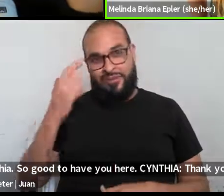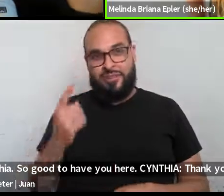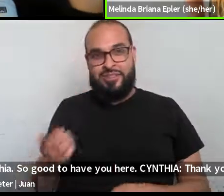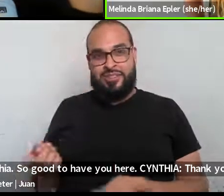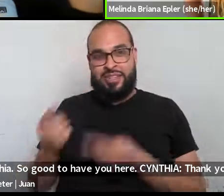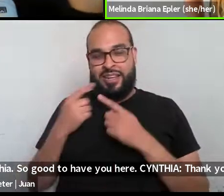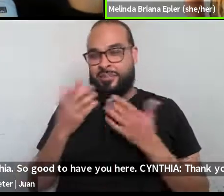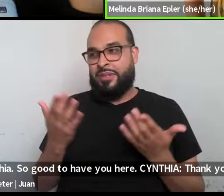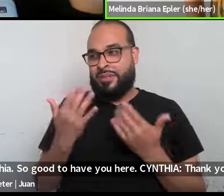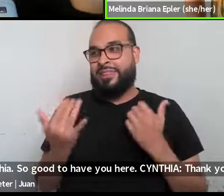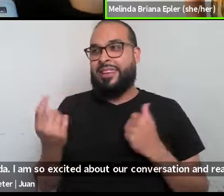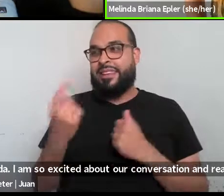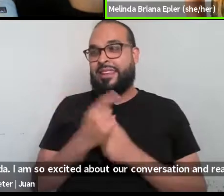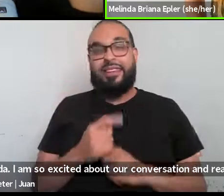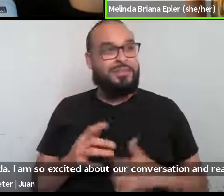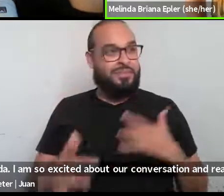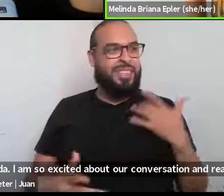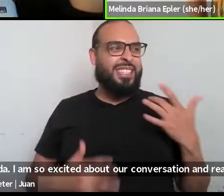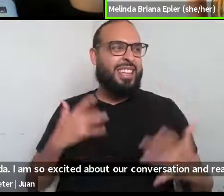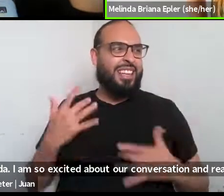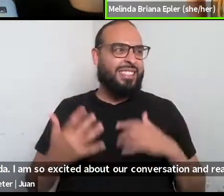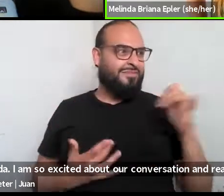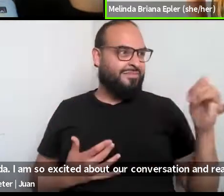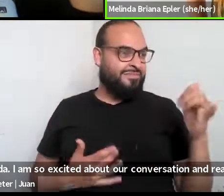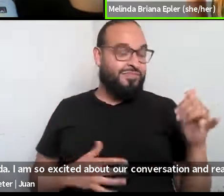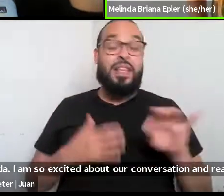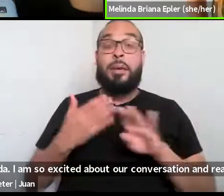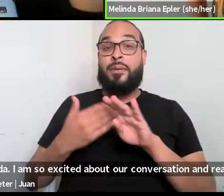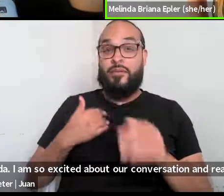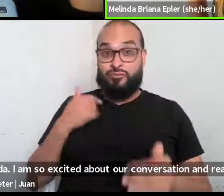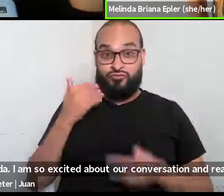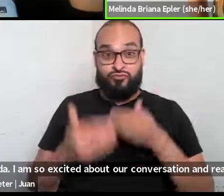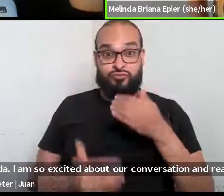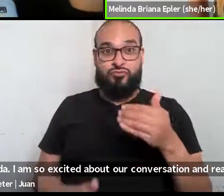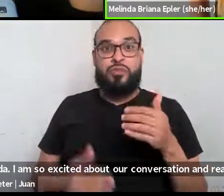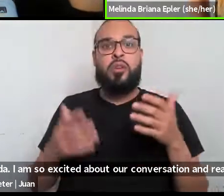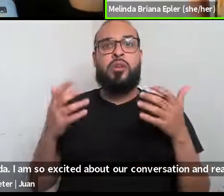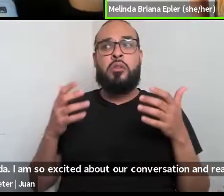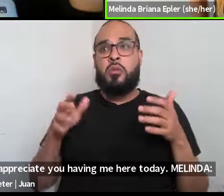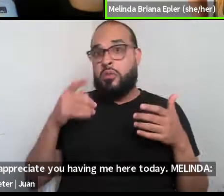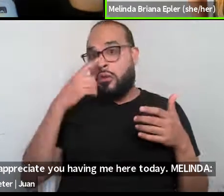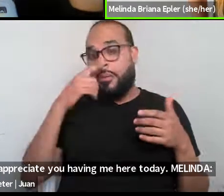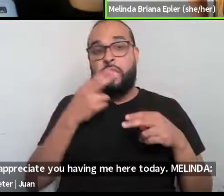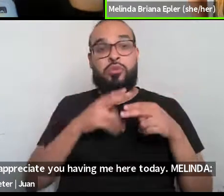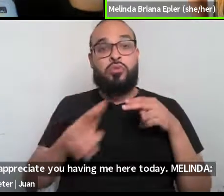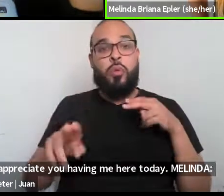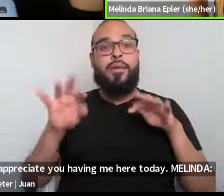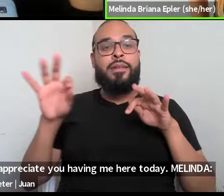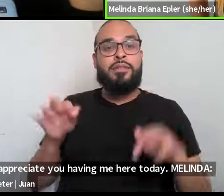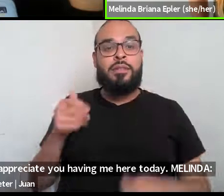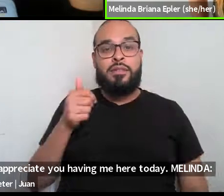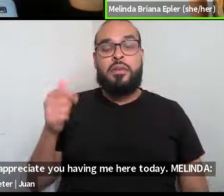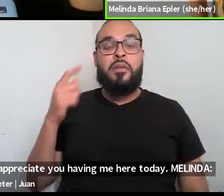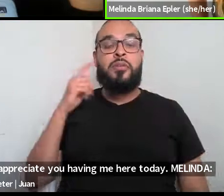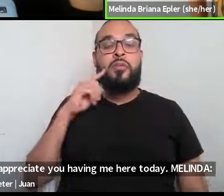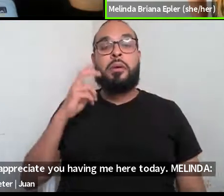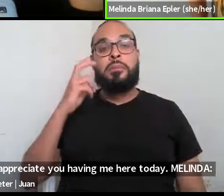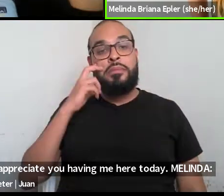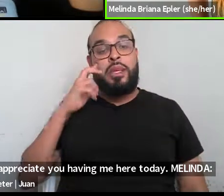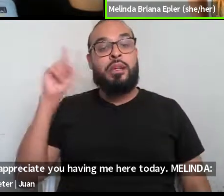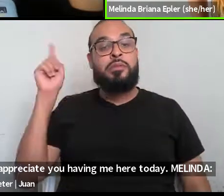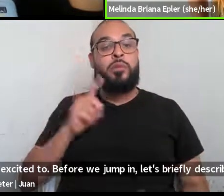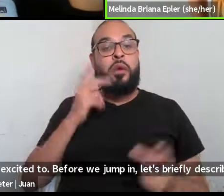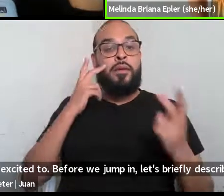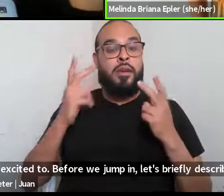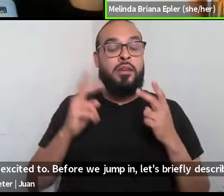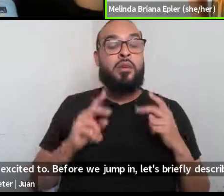Yeah, I'm excited too. So before we jump in, let's just briefly describe ourselves to anybody who is blind or low vision or